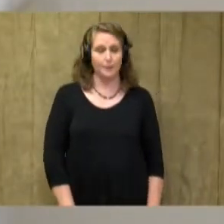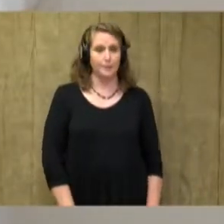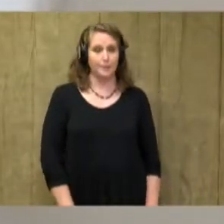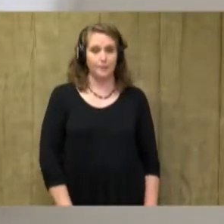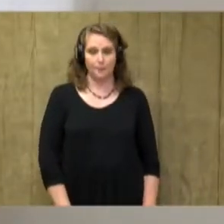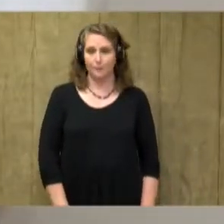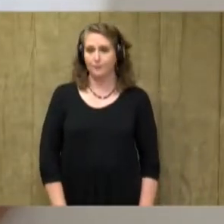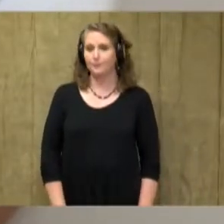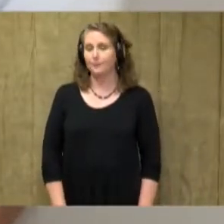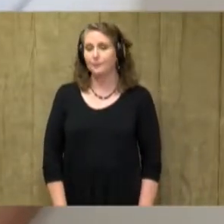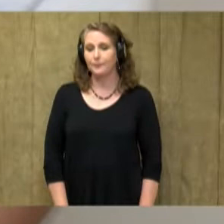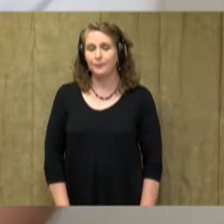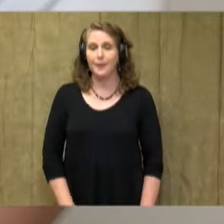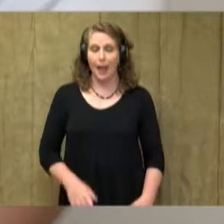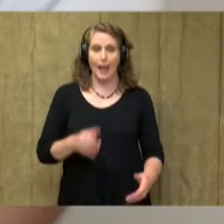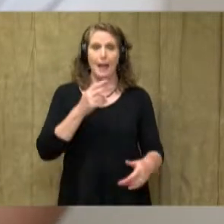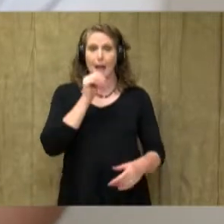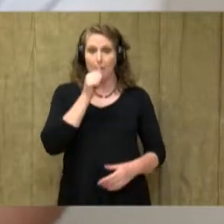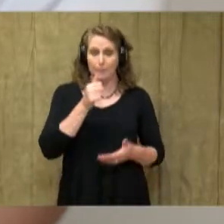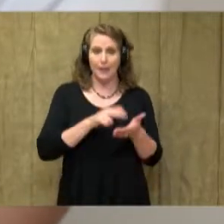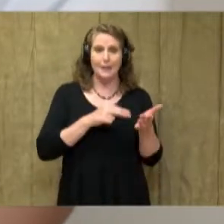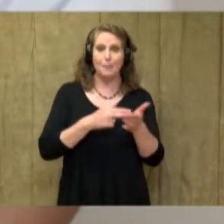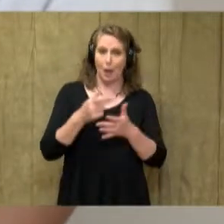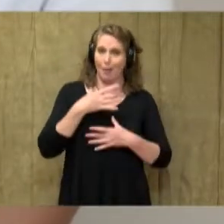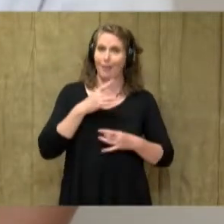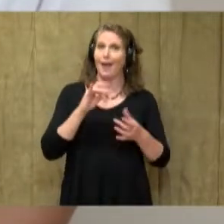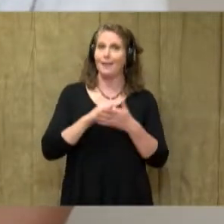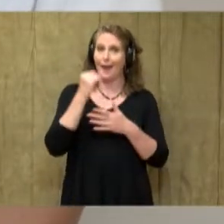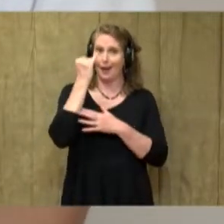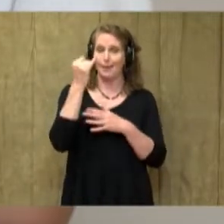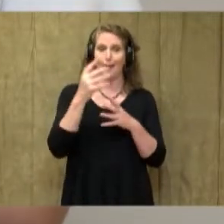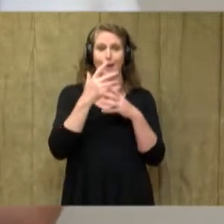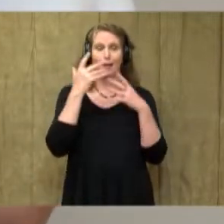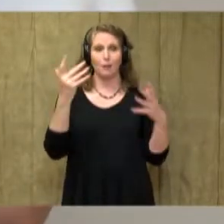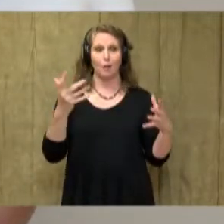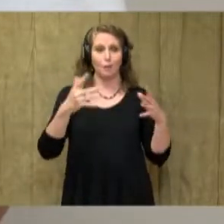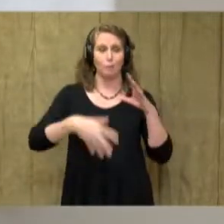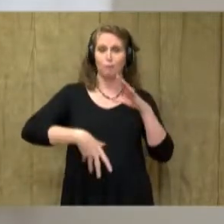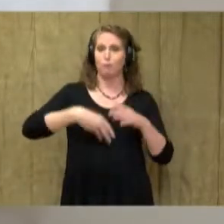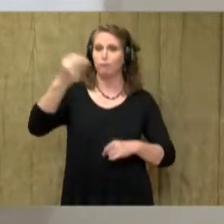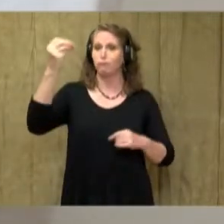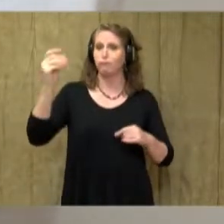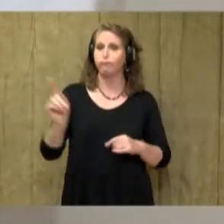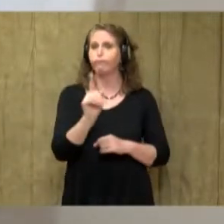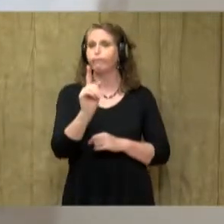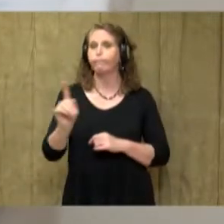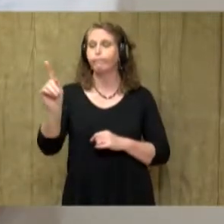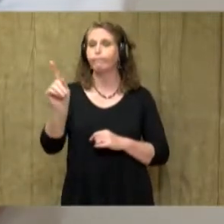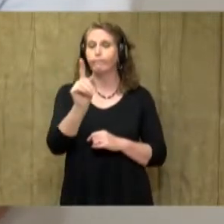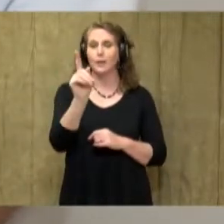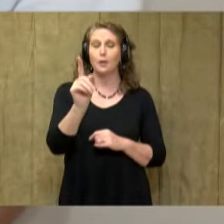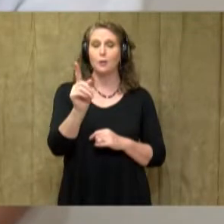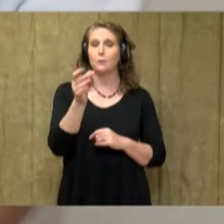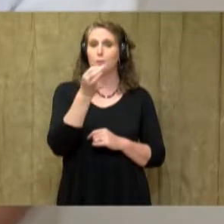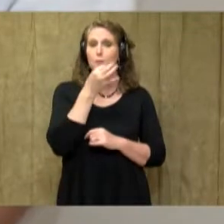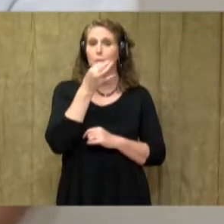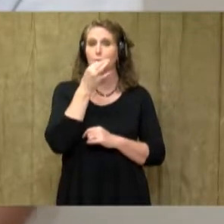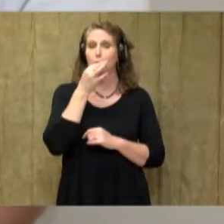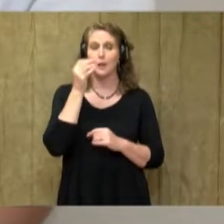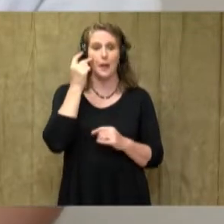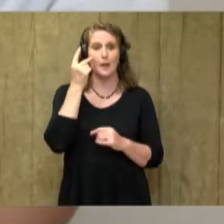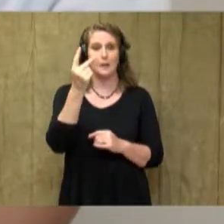Good advice, Mom. Peanut Butter liked that idea very much, so off he went. It wasn't long before he